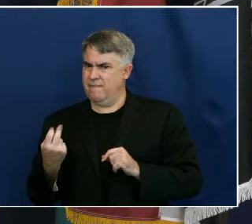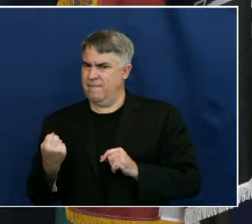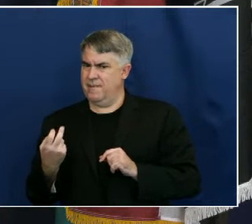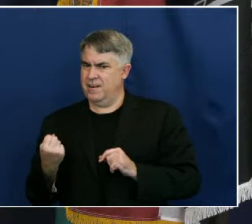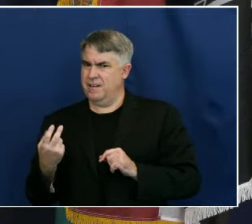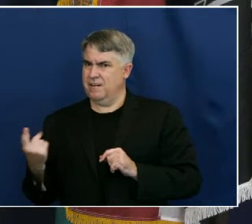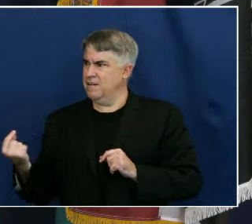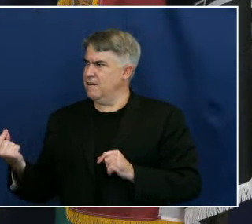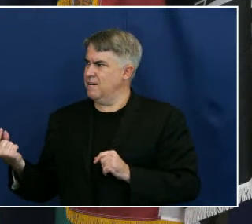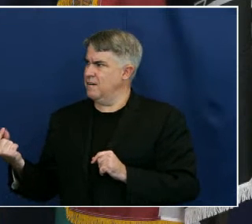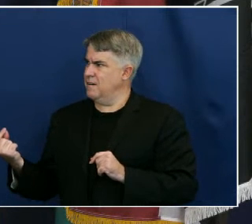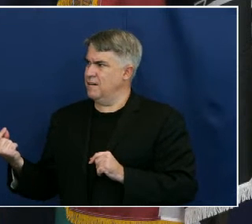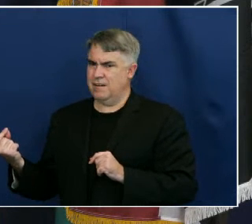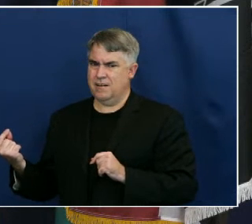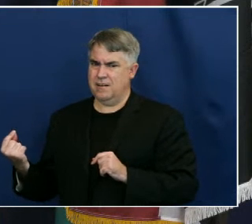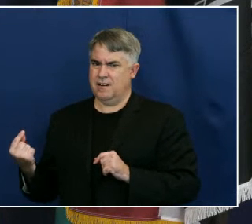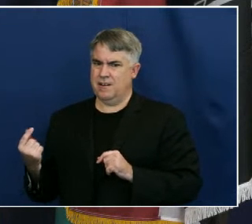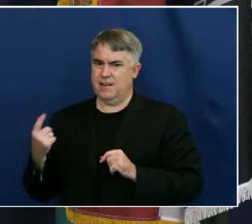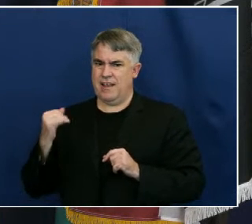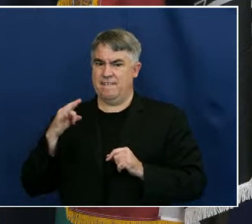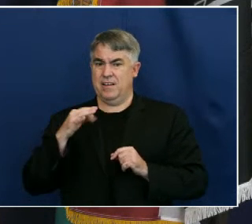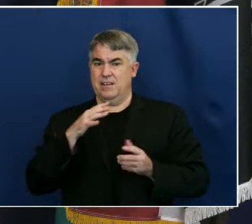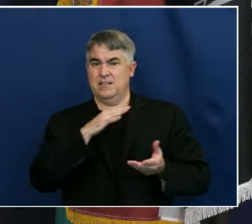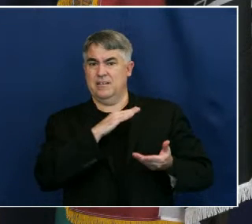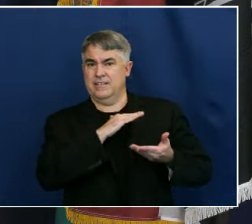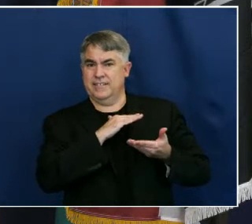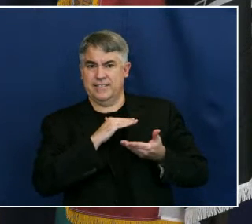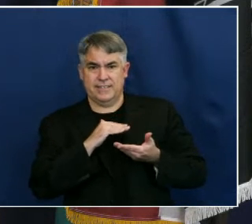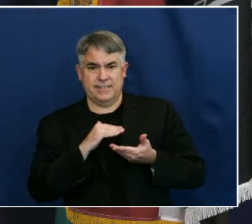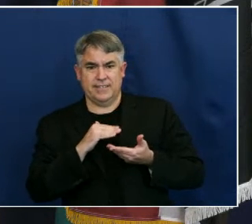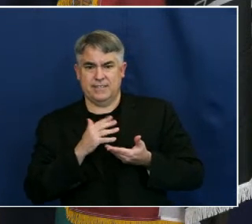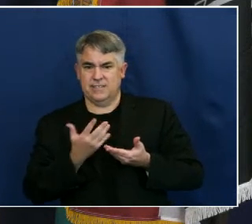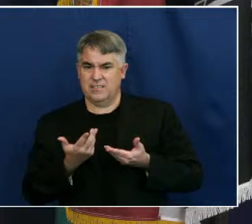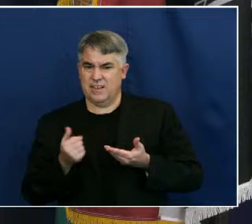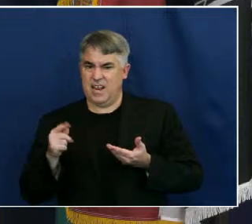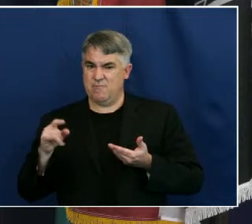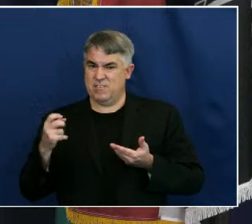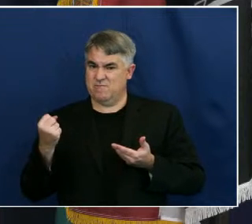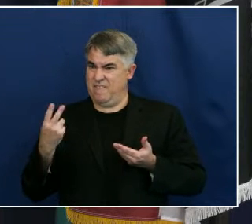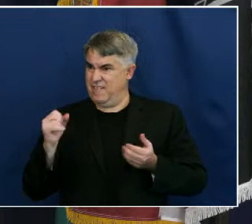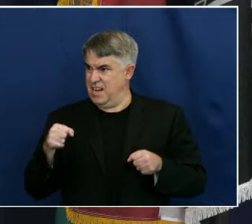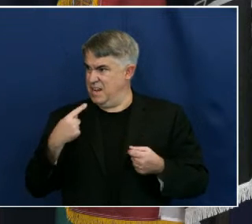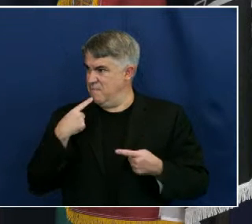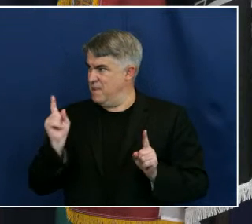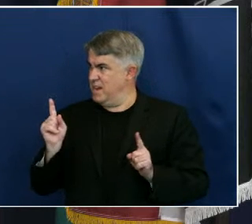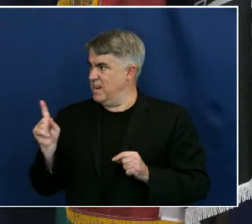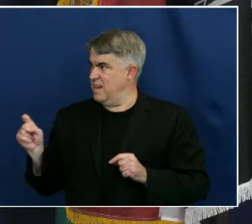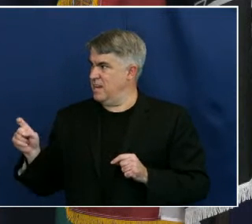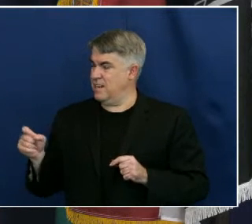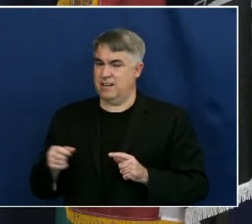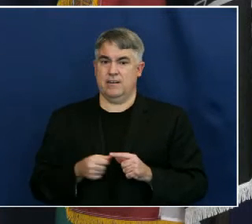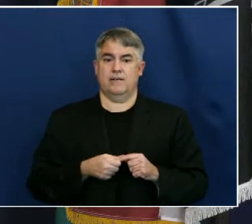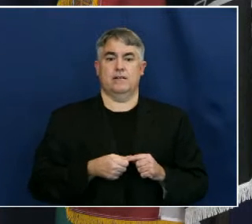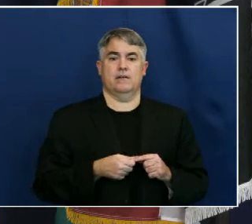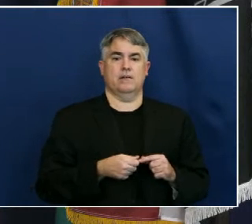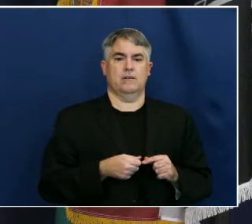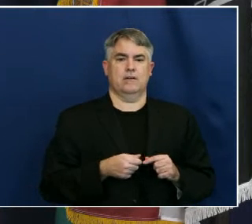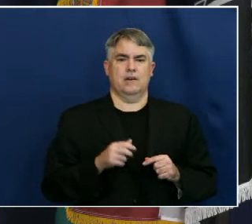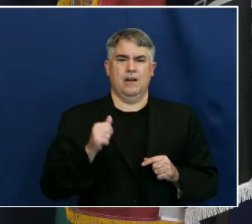the low supply that maybe it will go beyond that, or are you still hoping for that? What is the April 12th